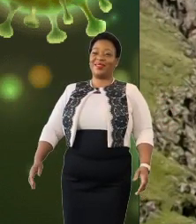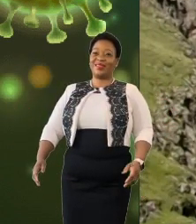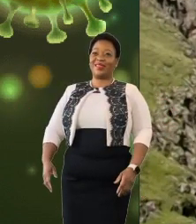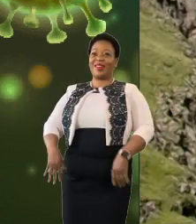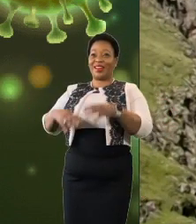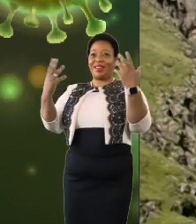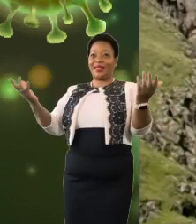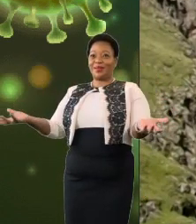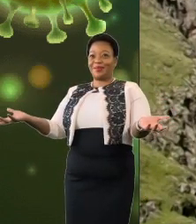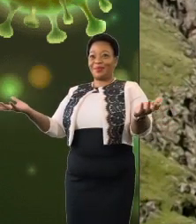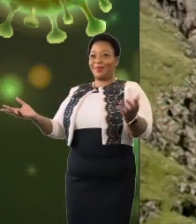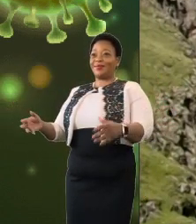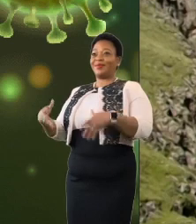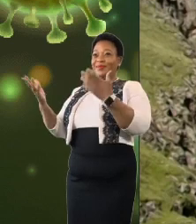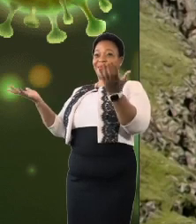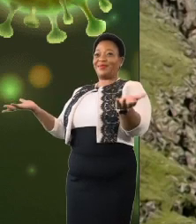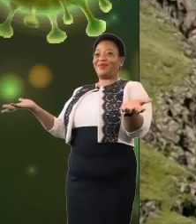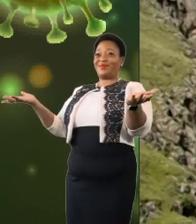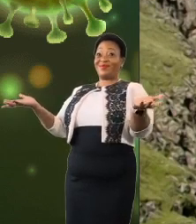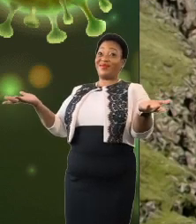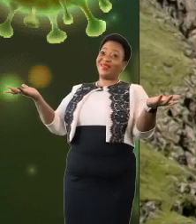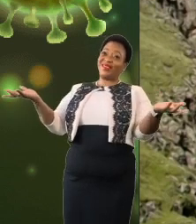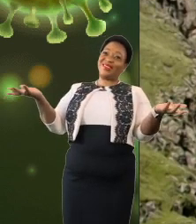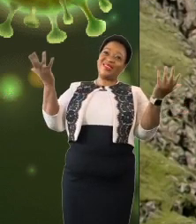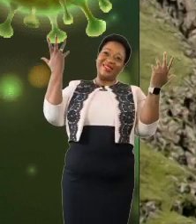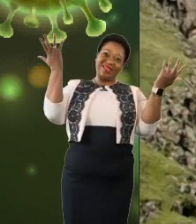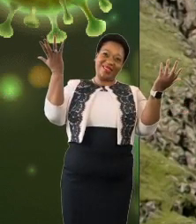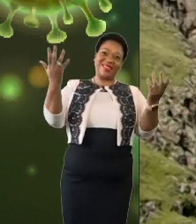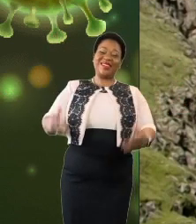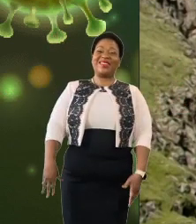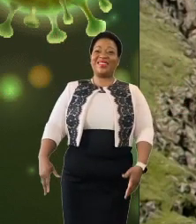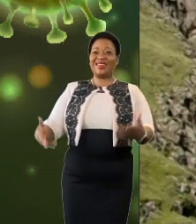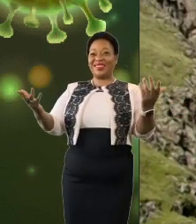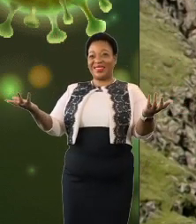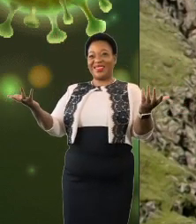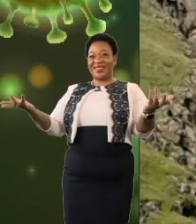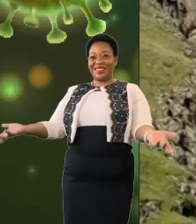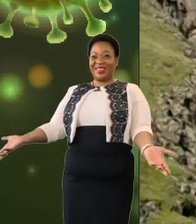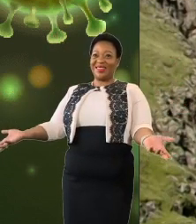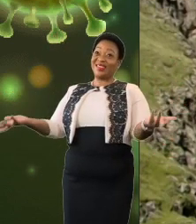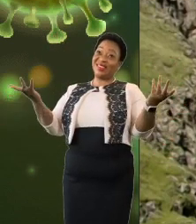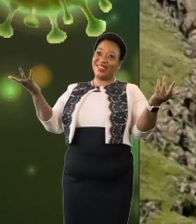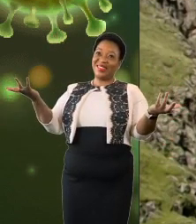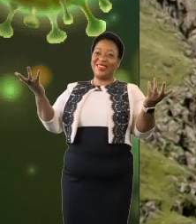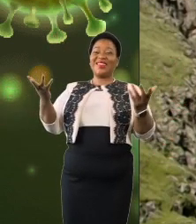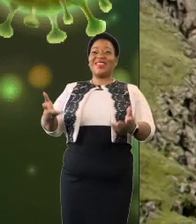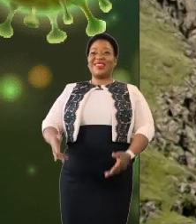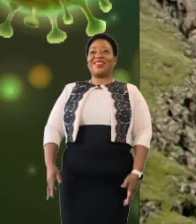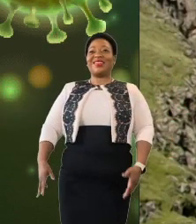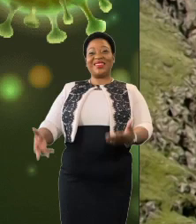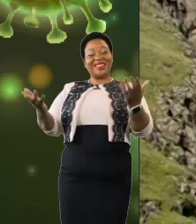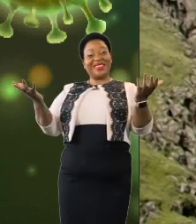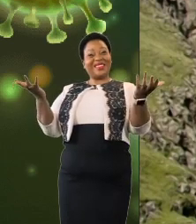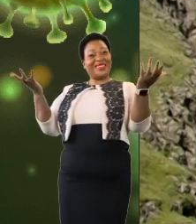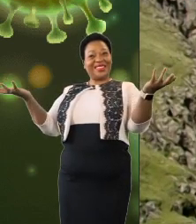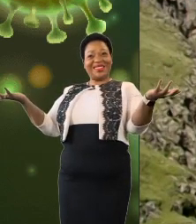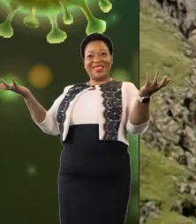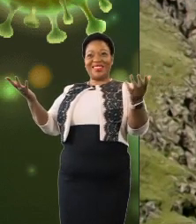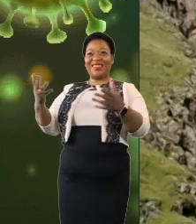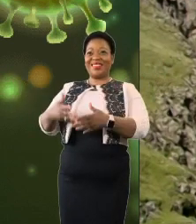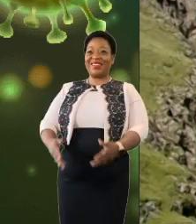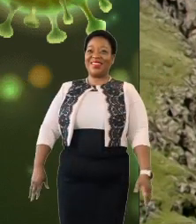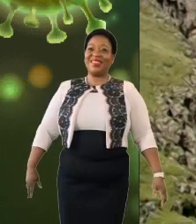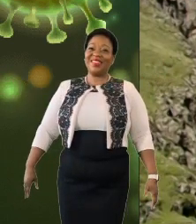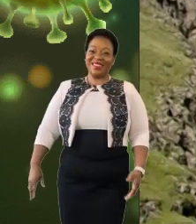and Investment KZN website a link? So if people want to get to that information via you, that we can also link it up